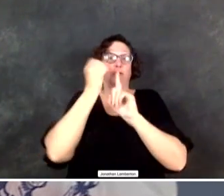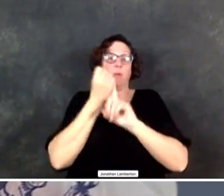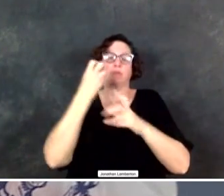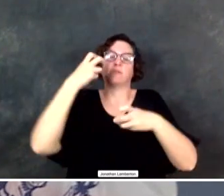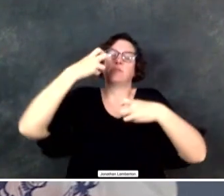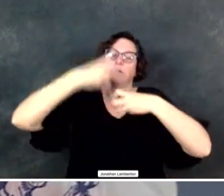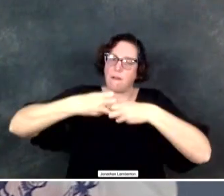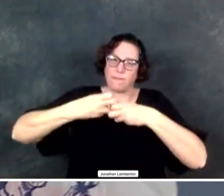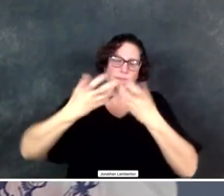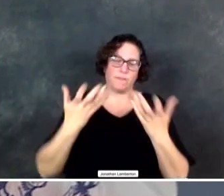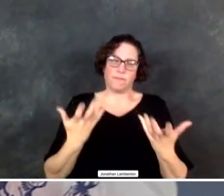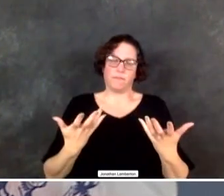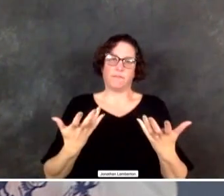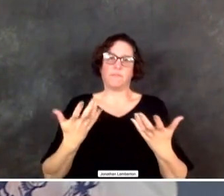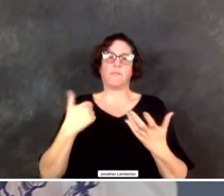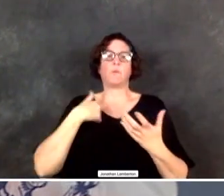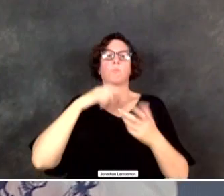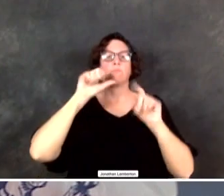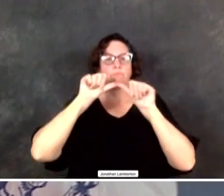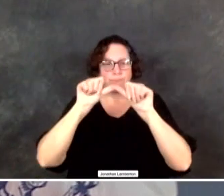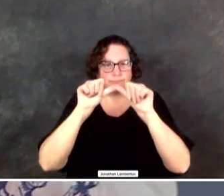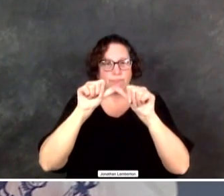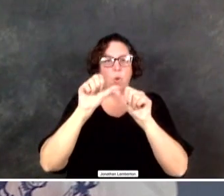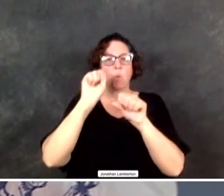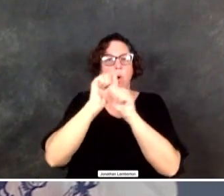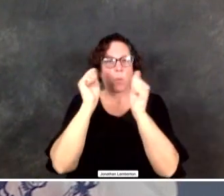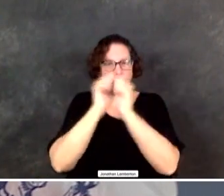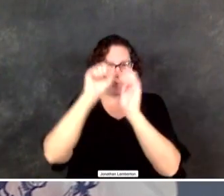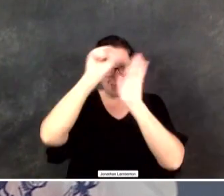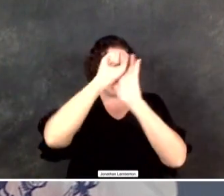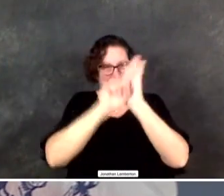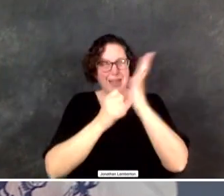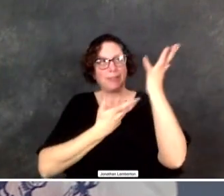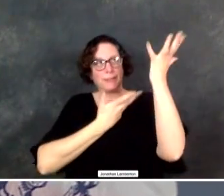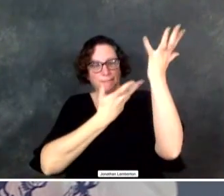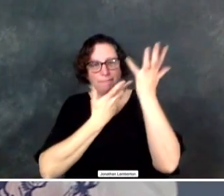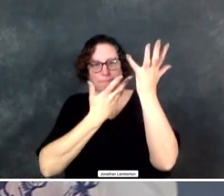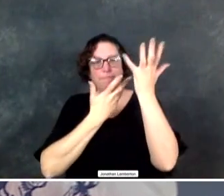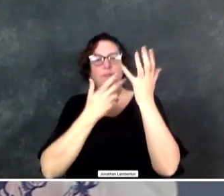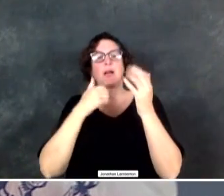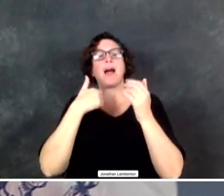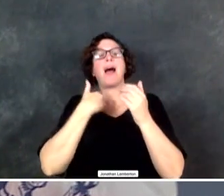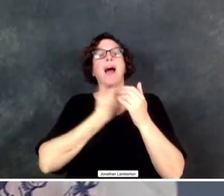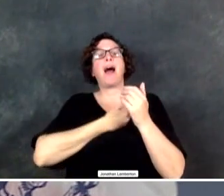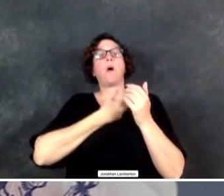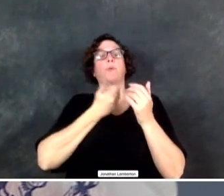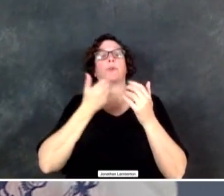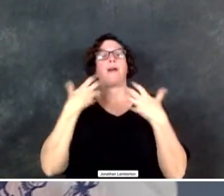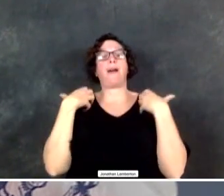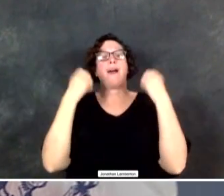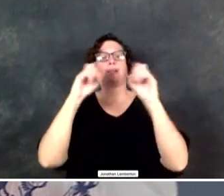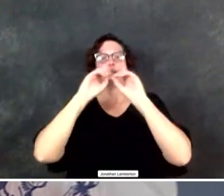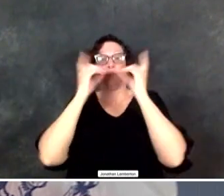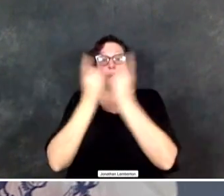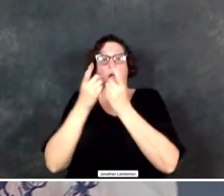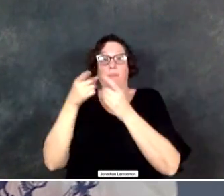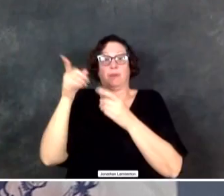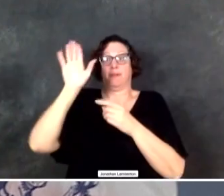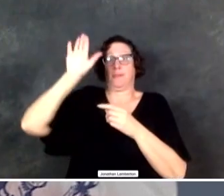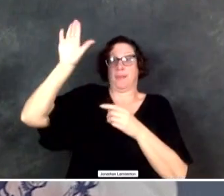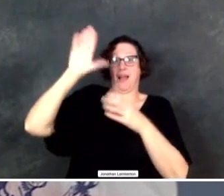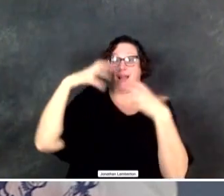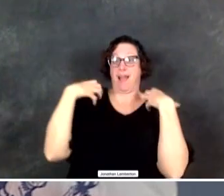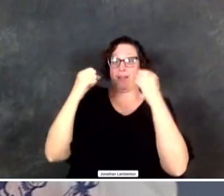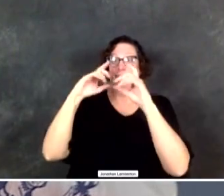constantly. The two health departments communicate a lot. We're constantly working together to try and get the best information, the most timely information.